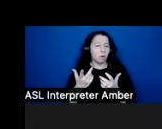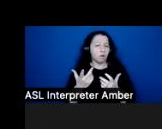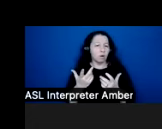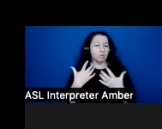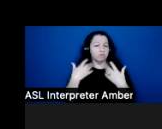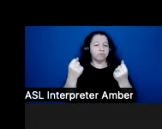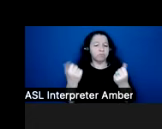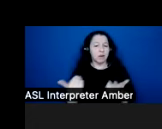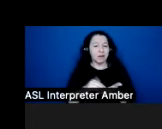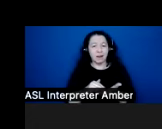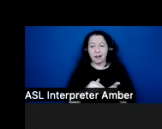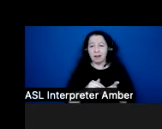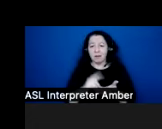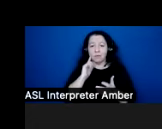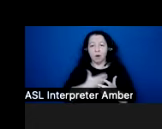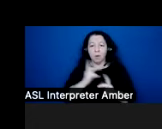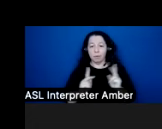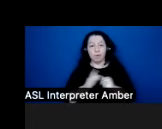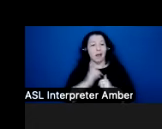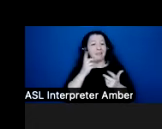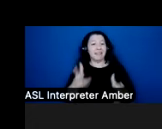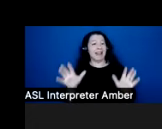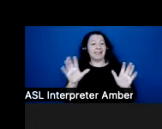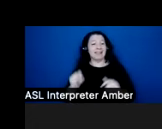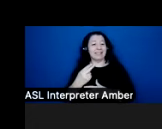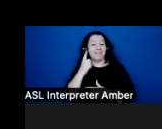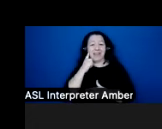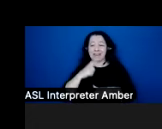And I think that's it, Steph. I think we're at a break.